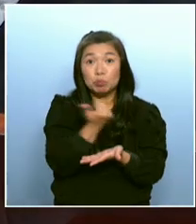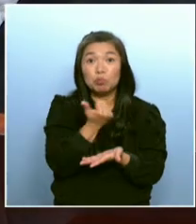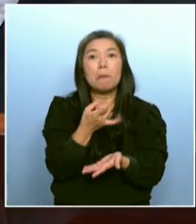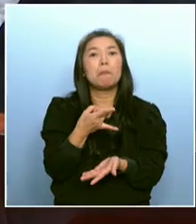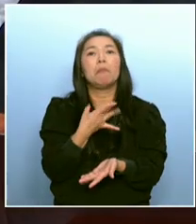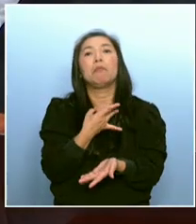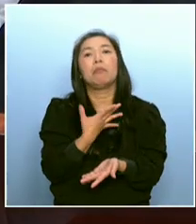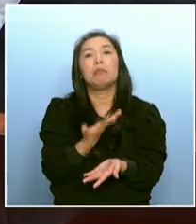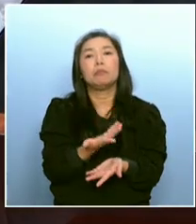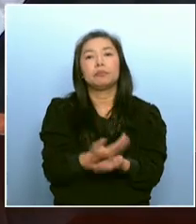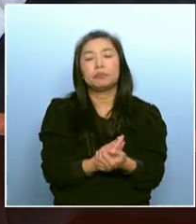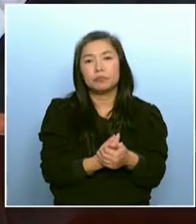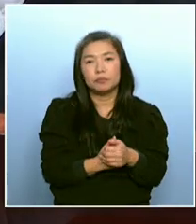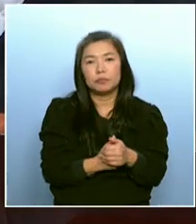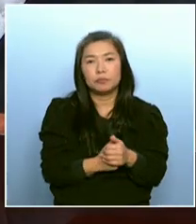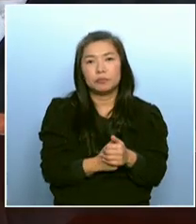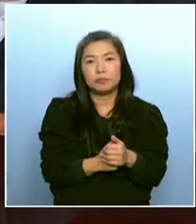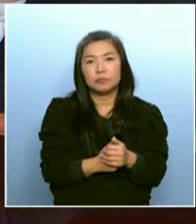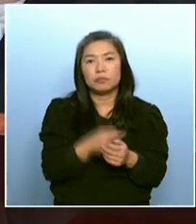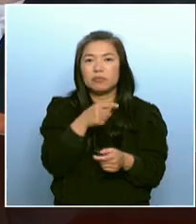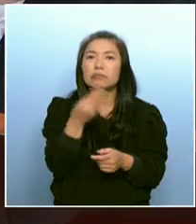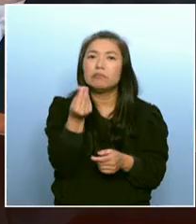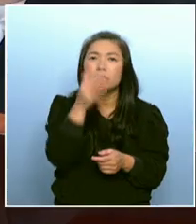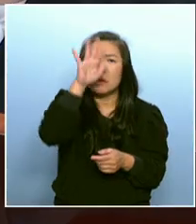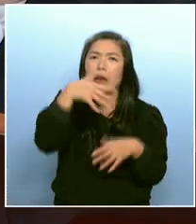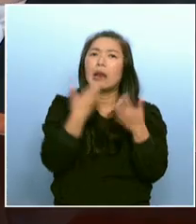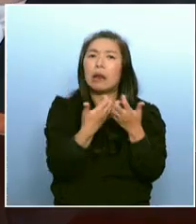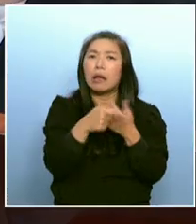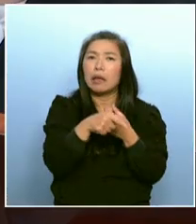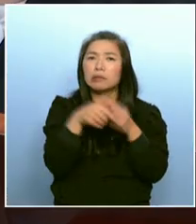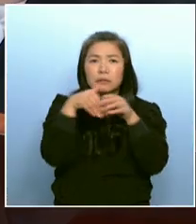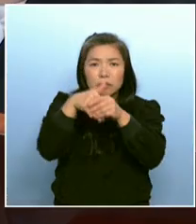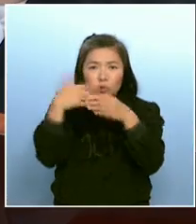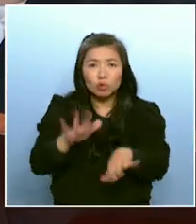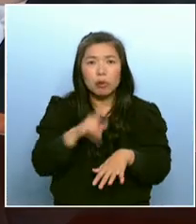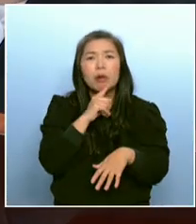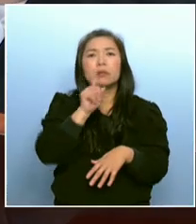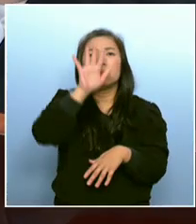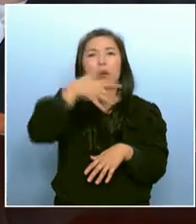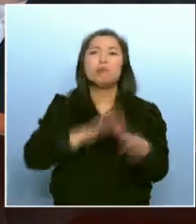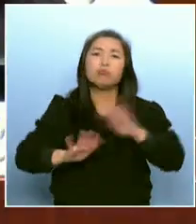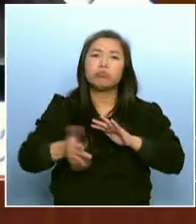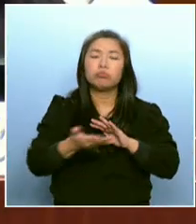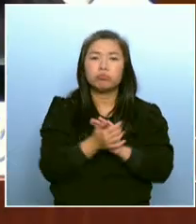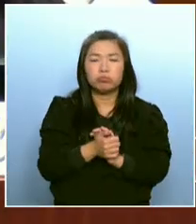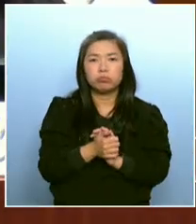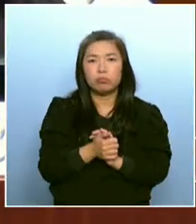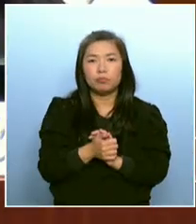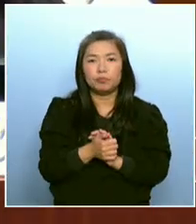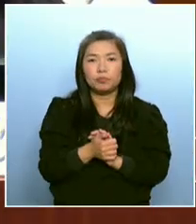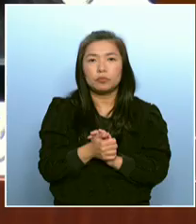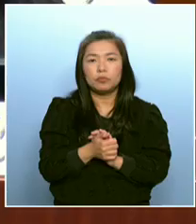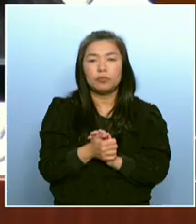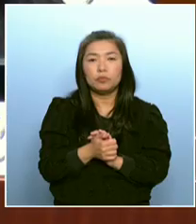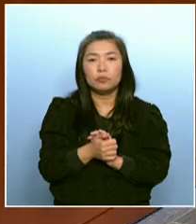money you need? As far as I understand, the land resumption process has not been completed in Ling. So I want to know how you will make use of